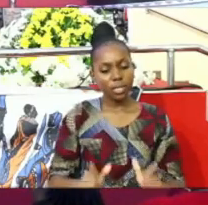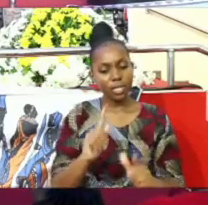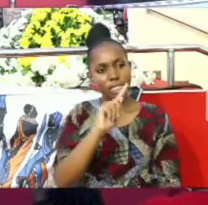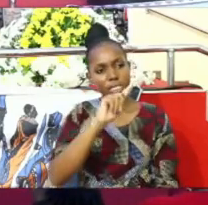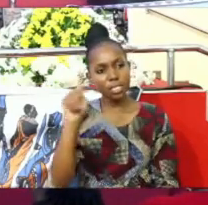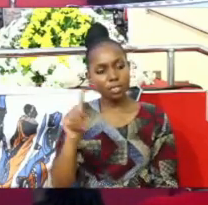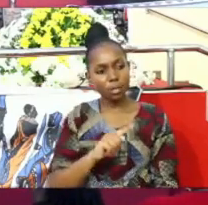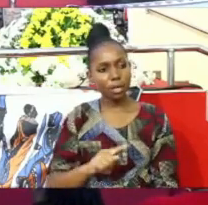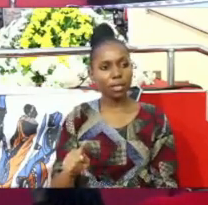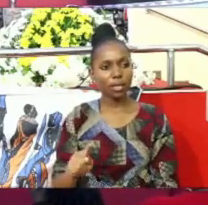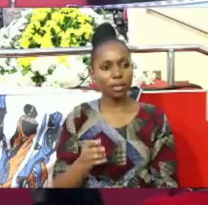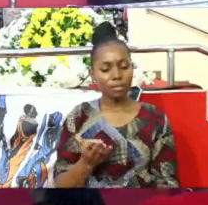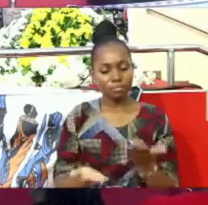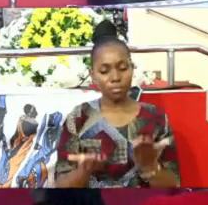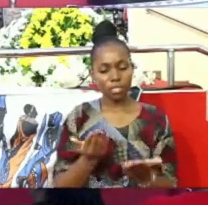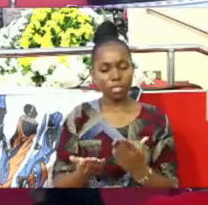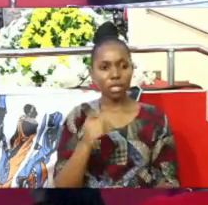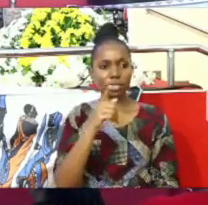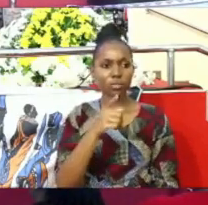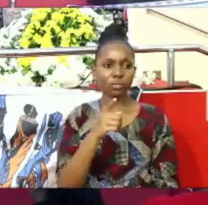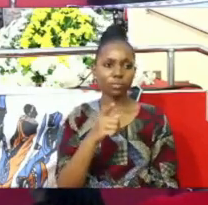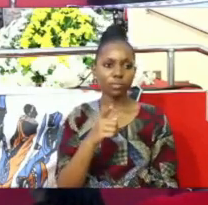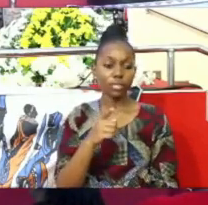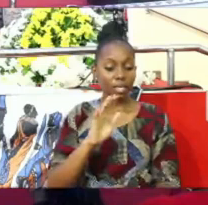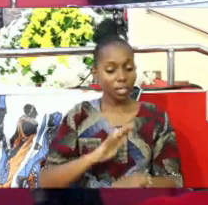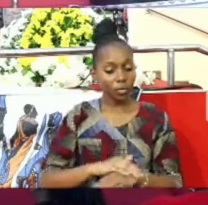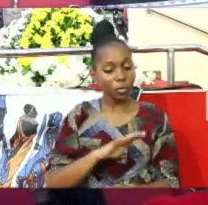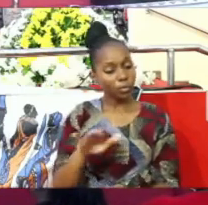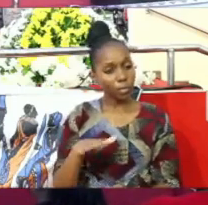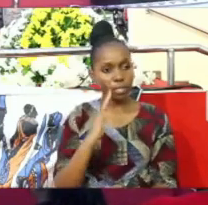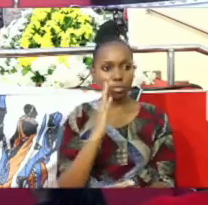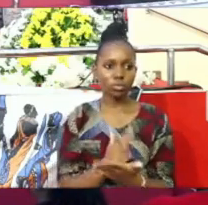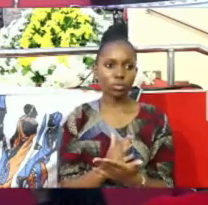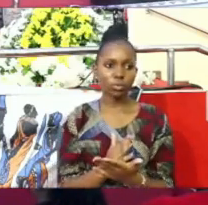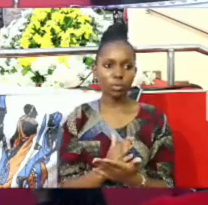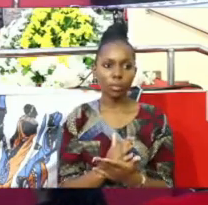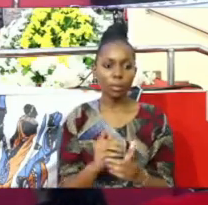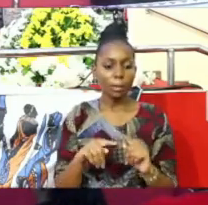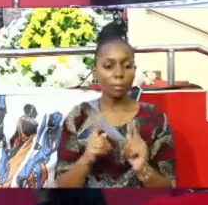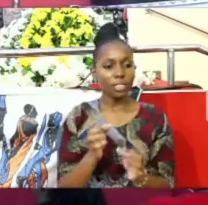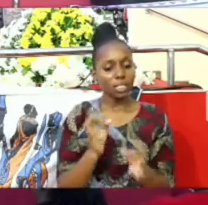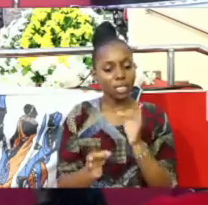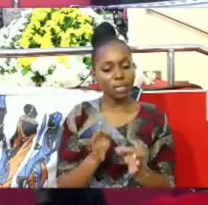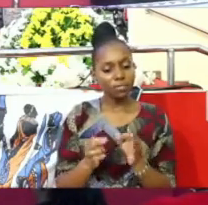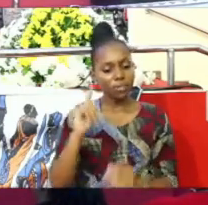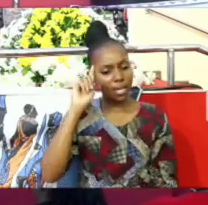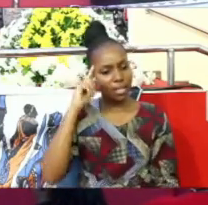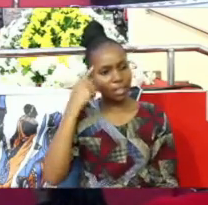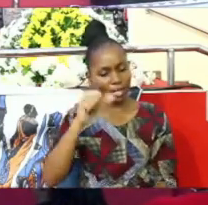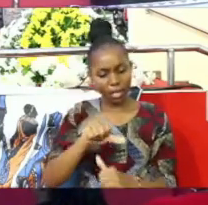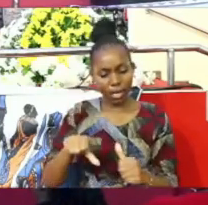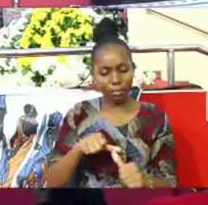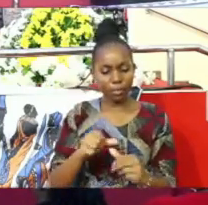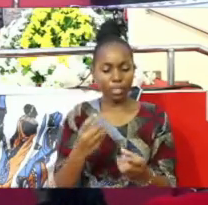Zimmerman isikupime. It is a great place. Ni mahali pazuri. But if you are ever thinking of a different place. Lakini kama unawazia mahali tofauti. God will give it